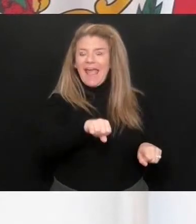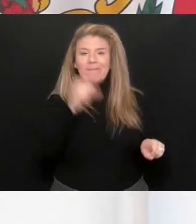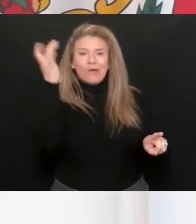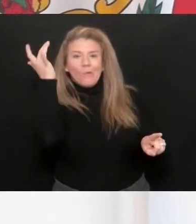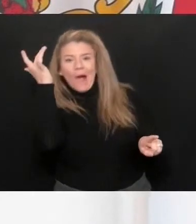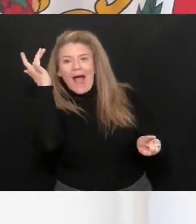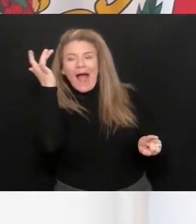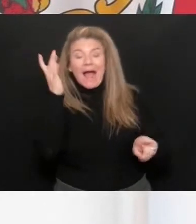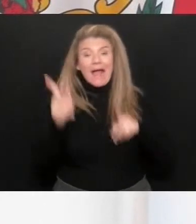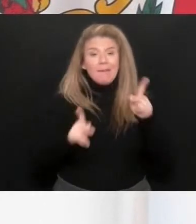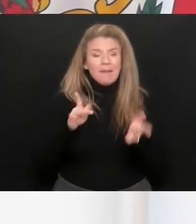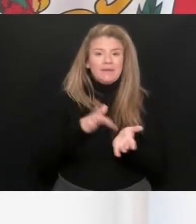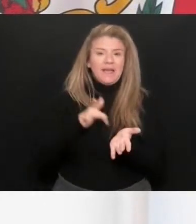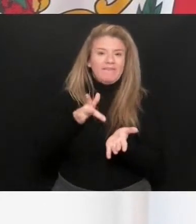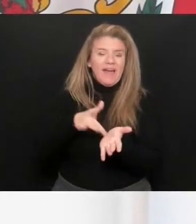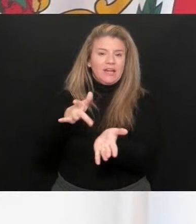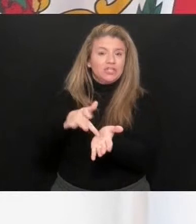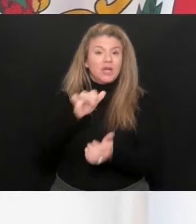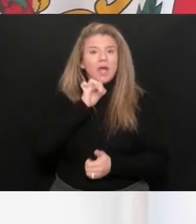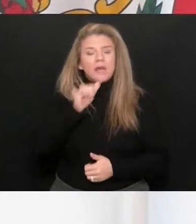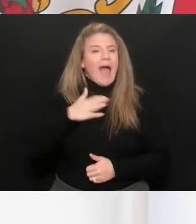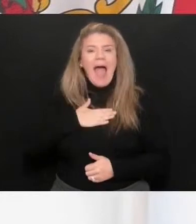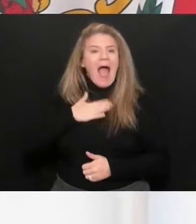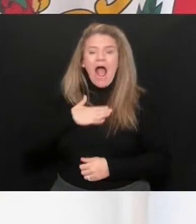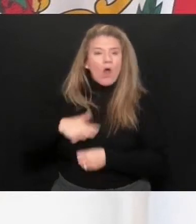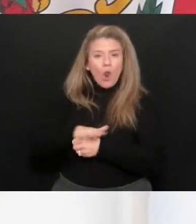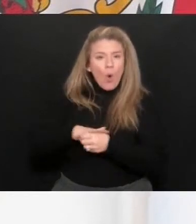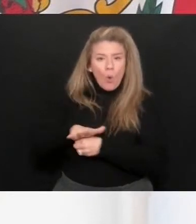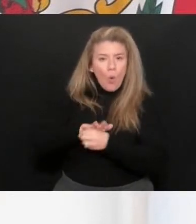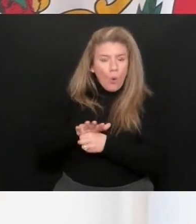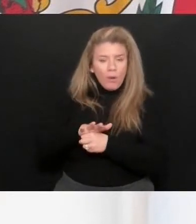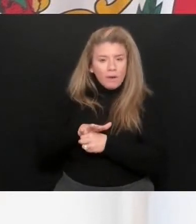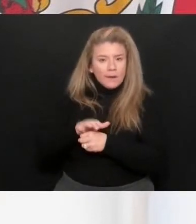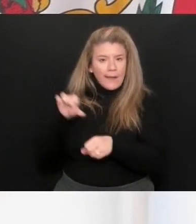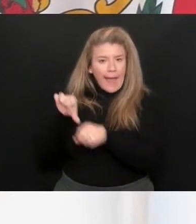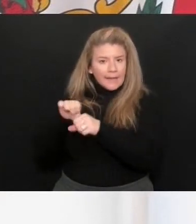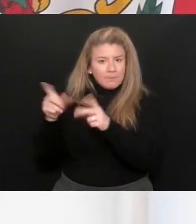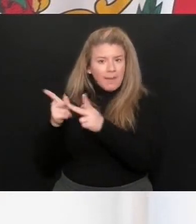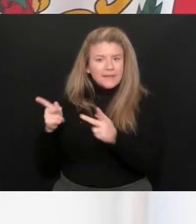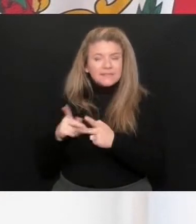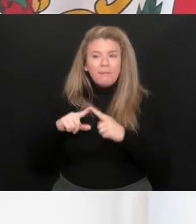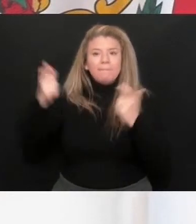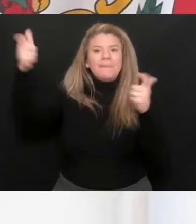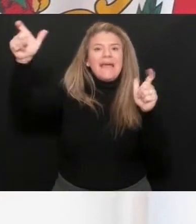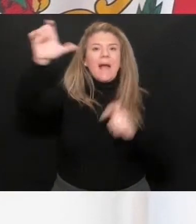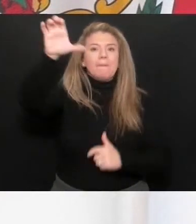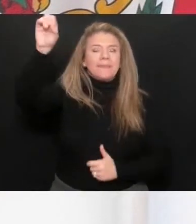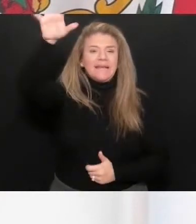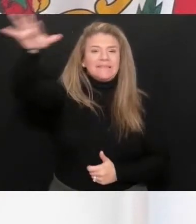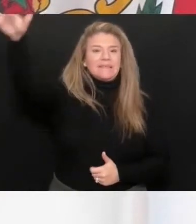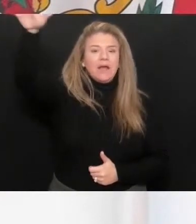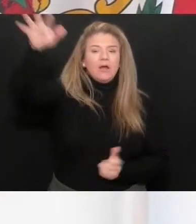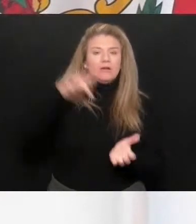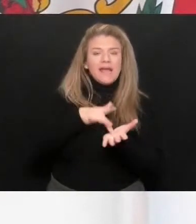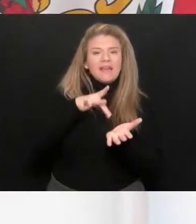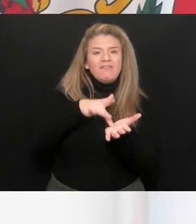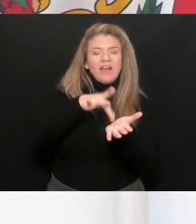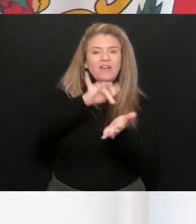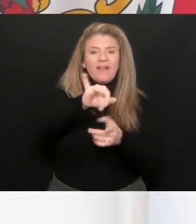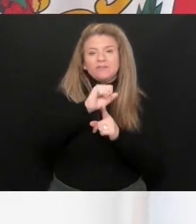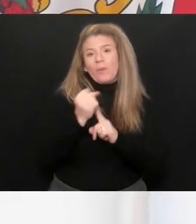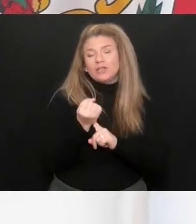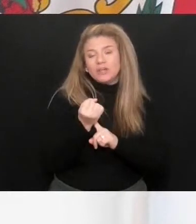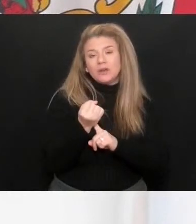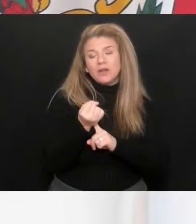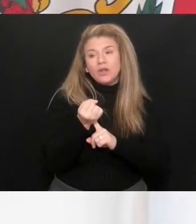just people taking advantage, not our local stations, but the big oil companies or whatever like that taking advantage of a